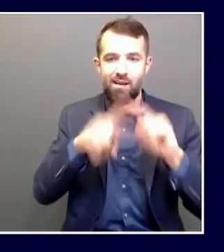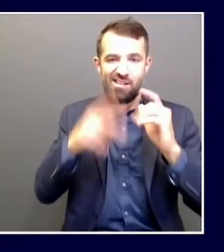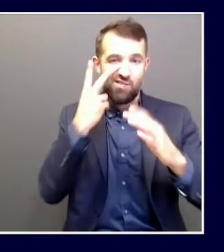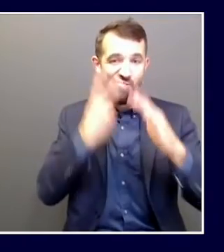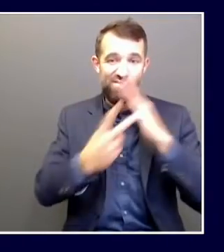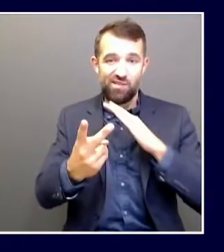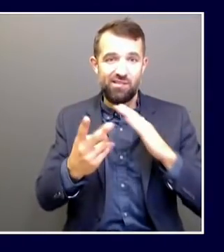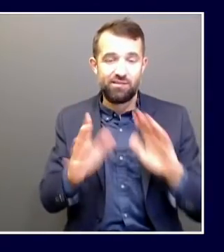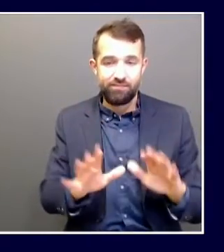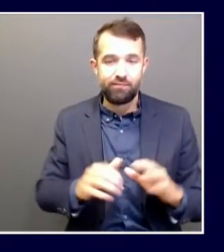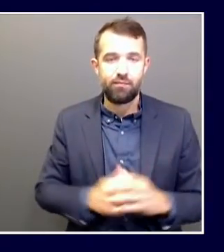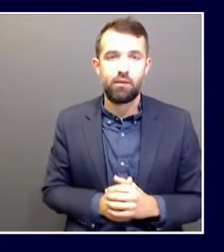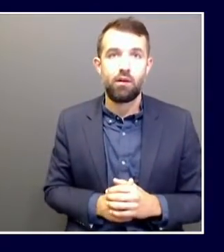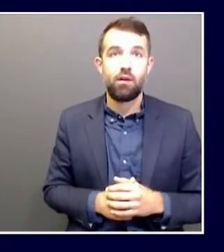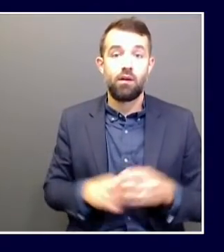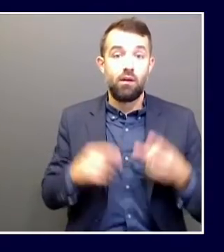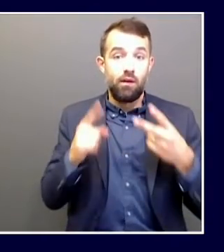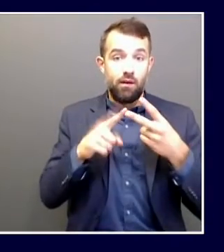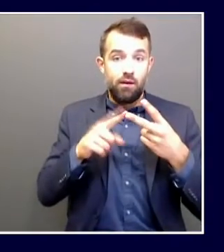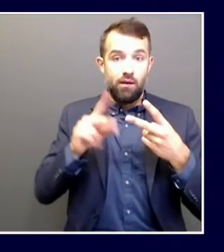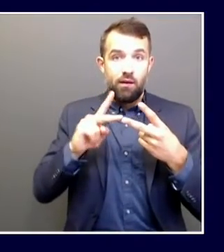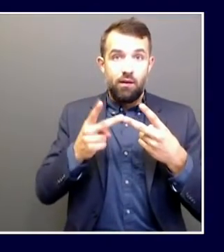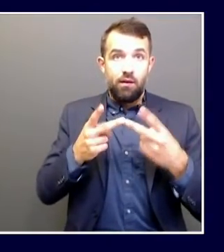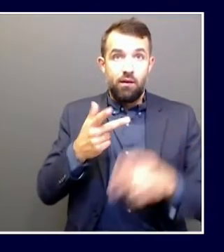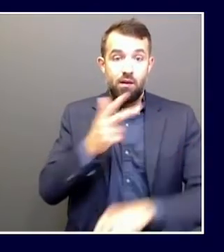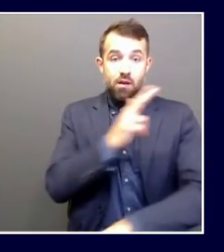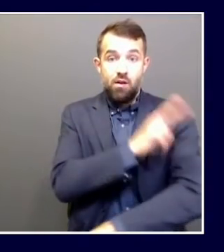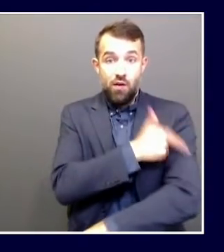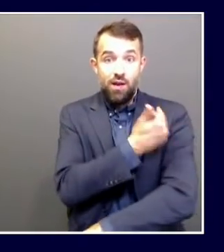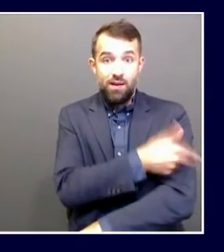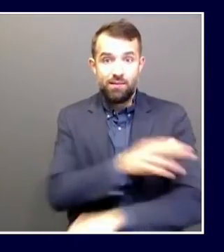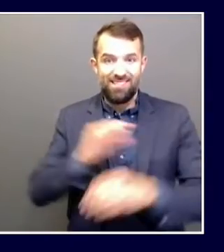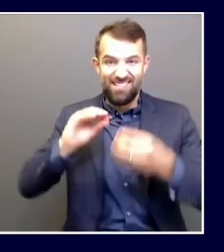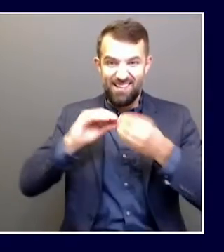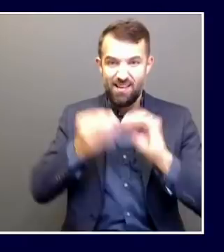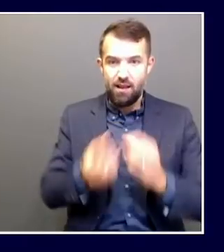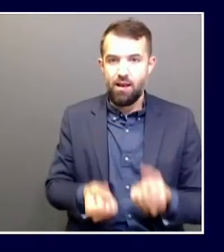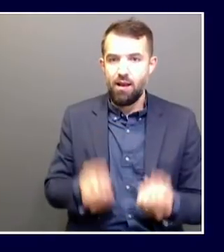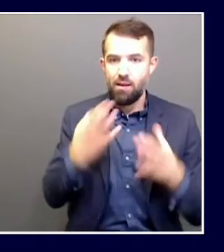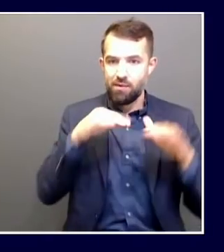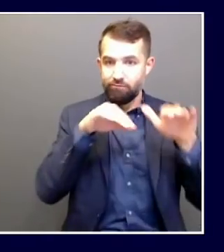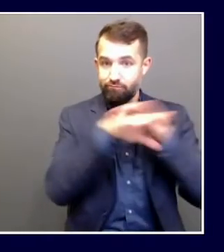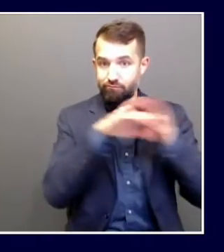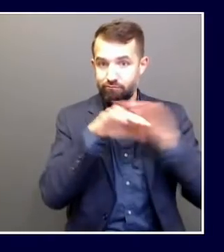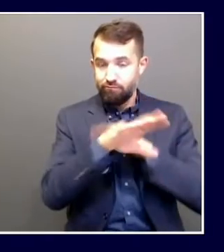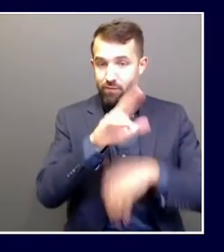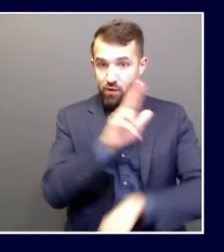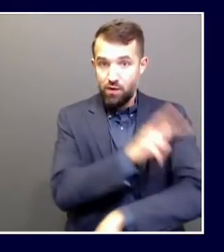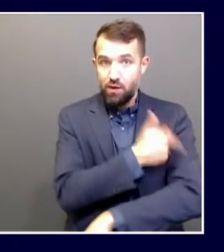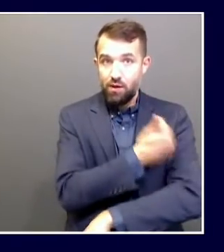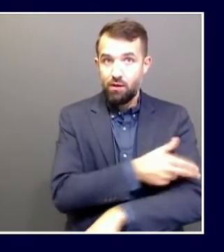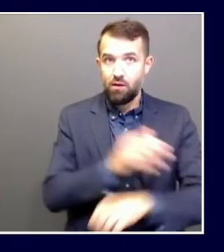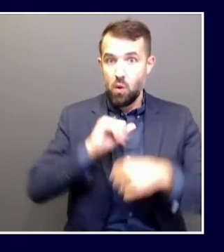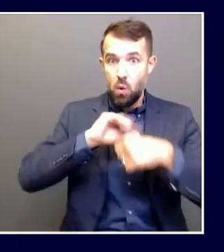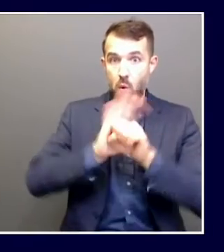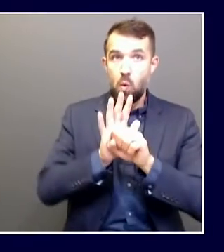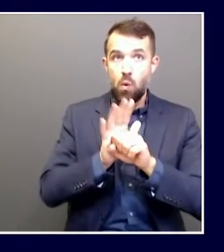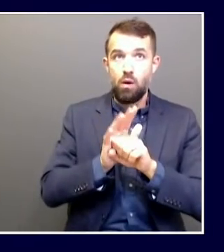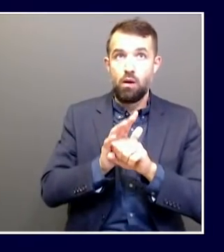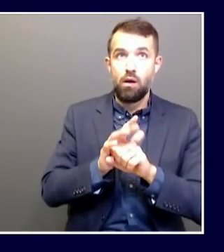is hospitalizations. There too, we've seen a little bit of easing, but boy, not a lot. We hit a peak